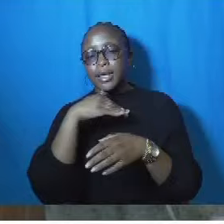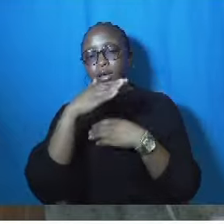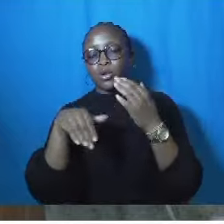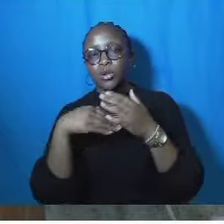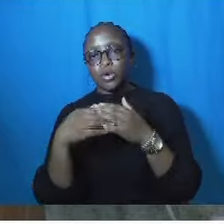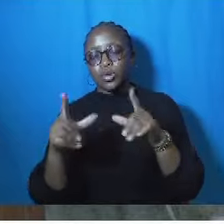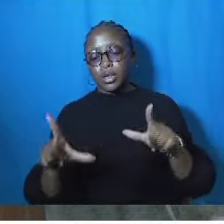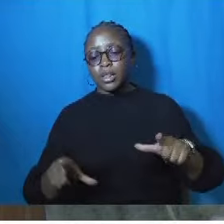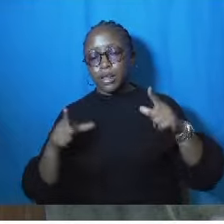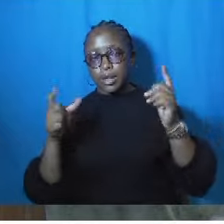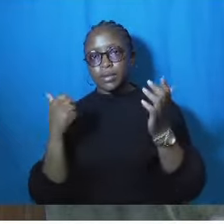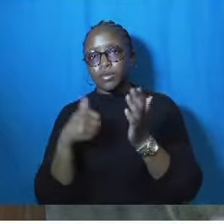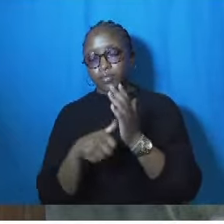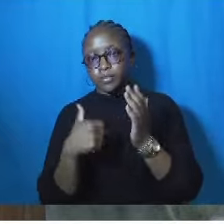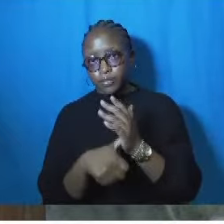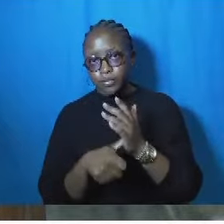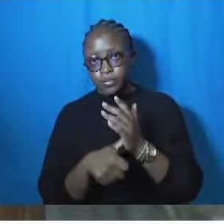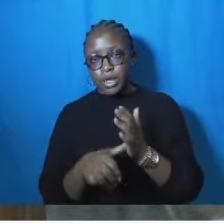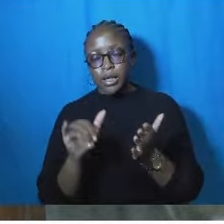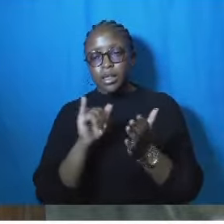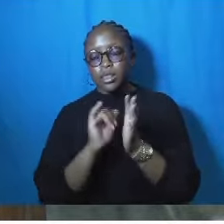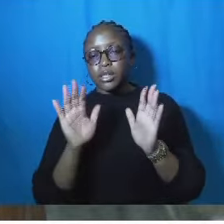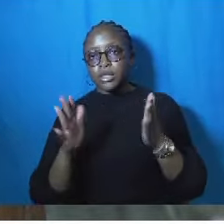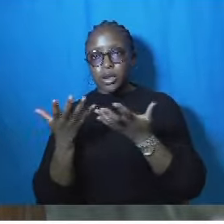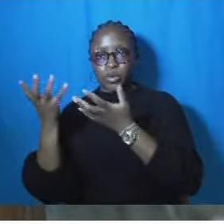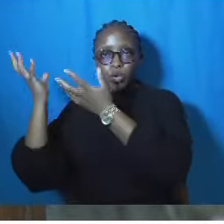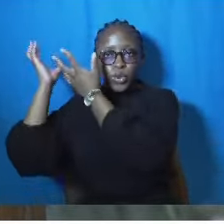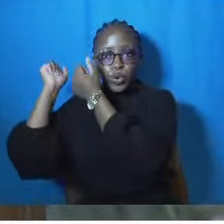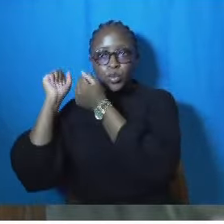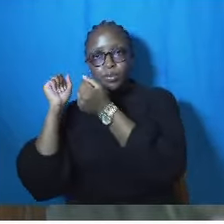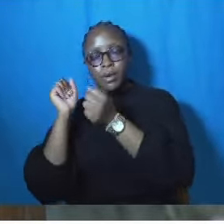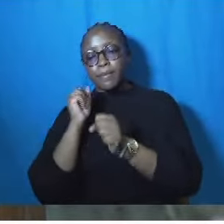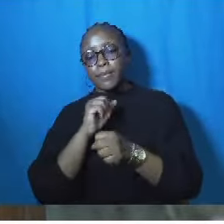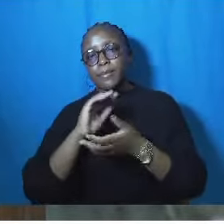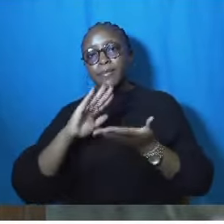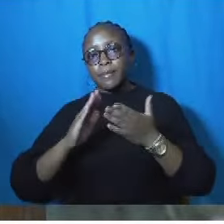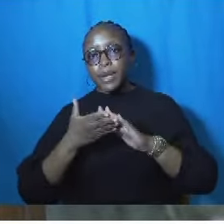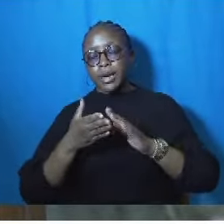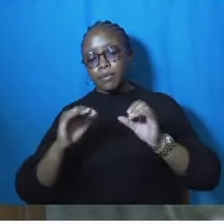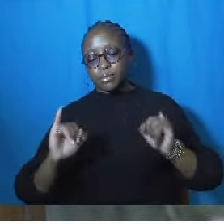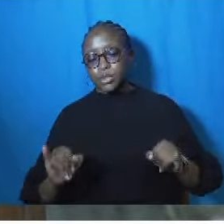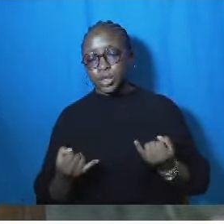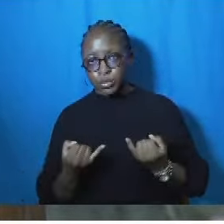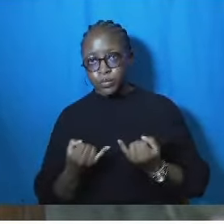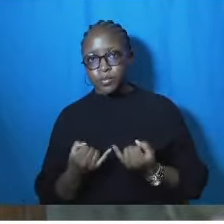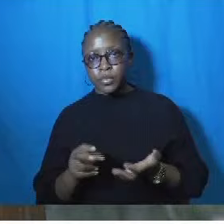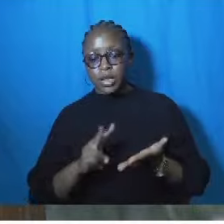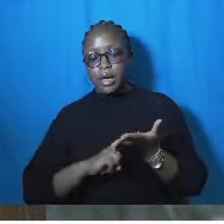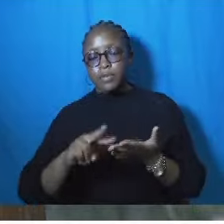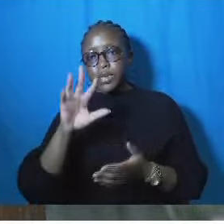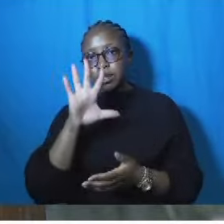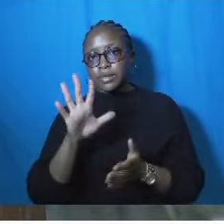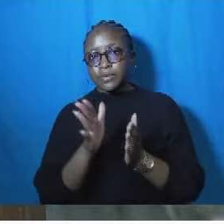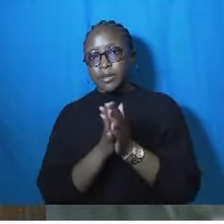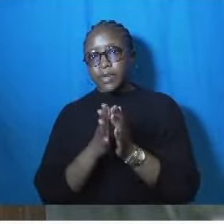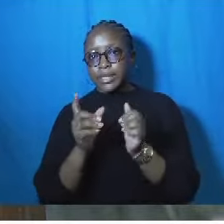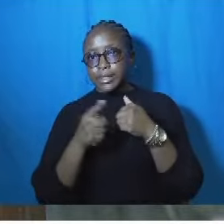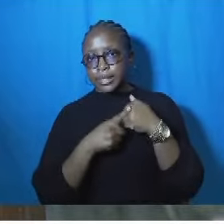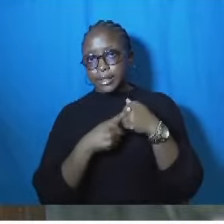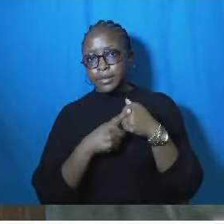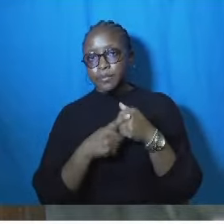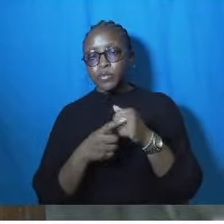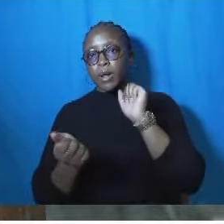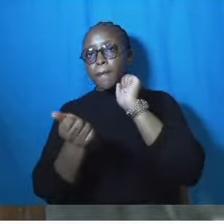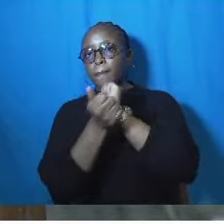is renewed to overcome. Verse 5 and 6, Paul's prayer for unity for the